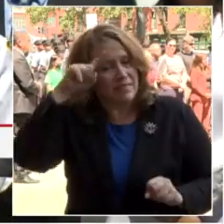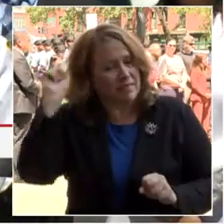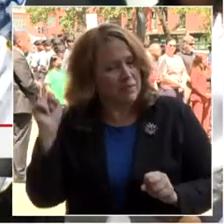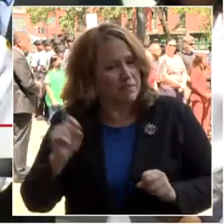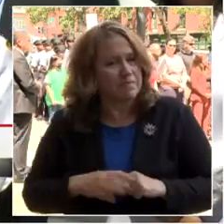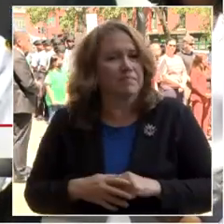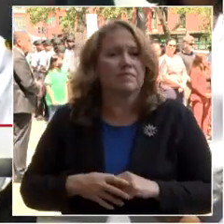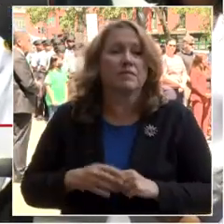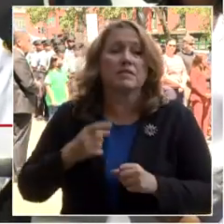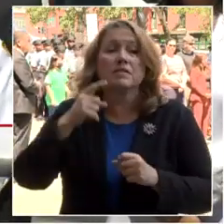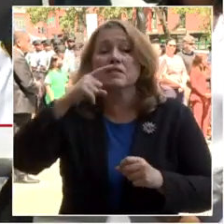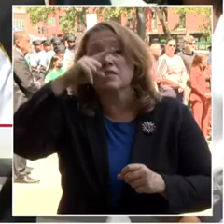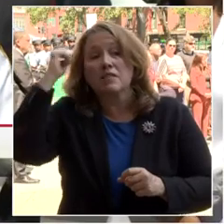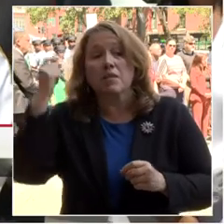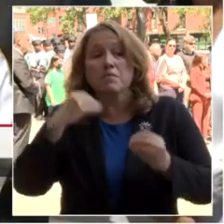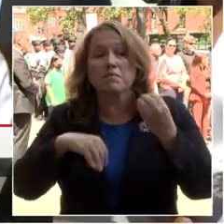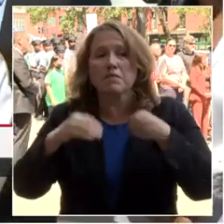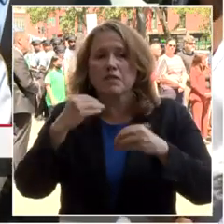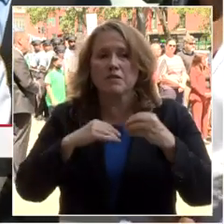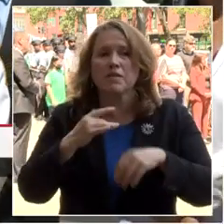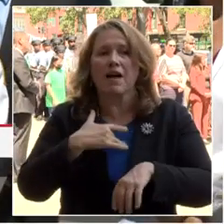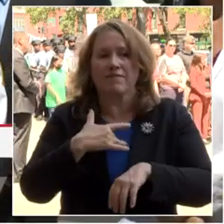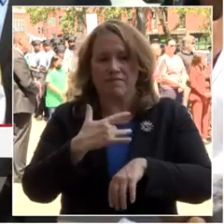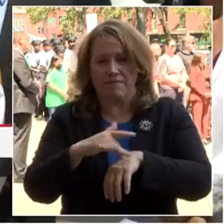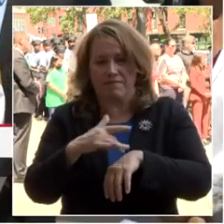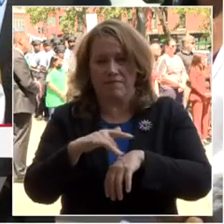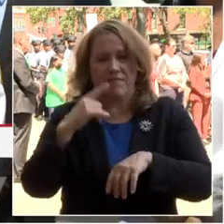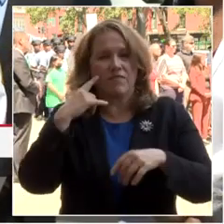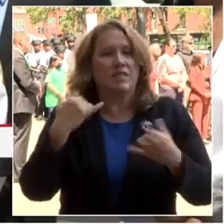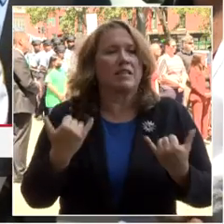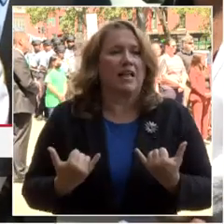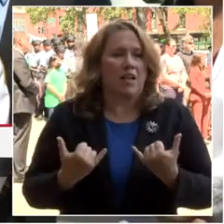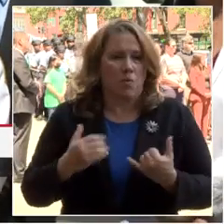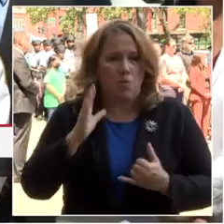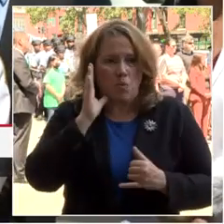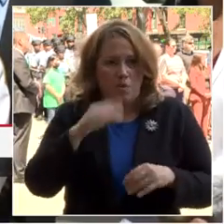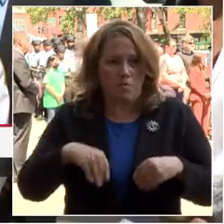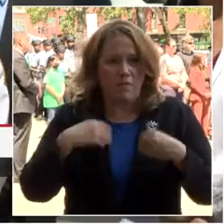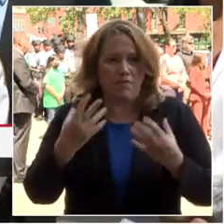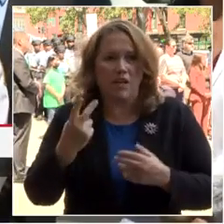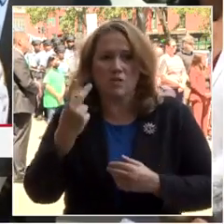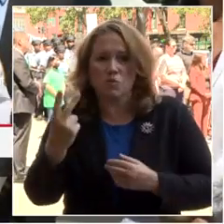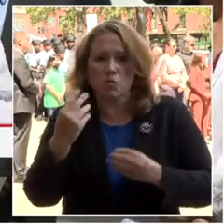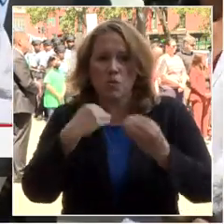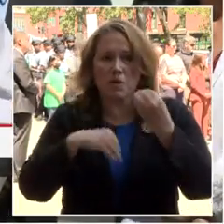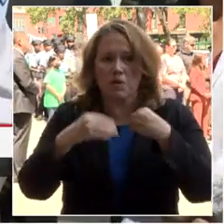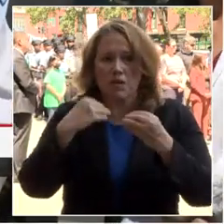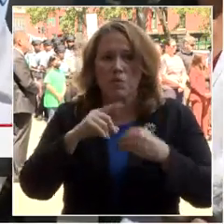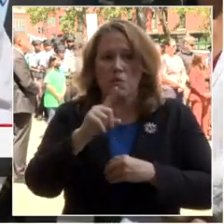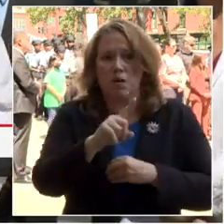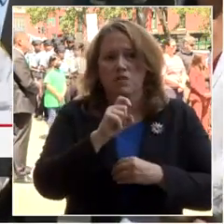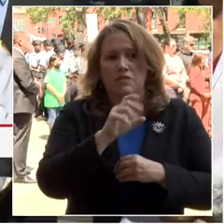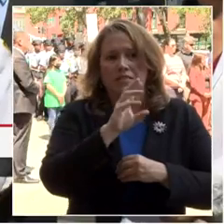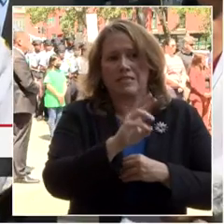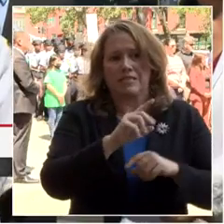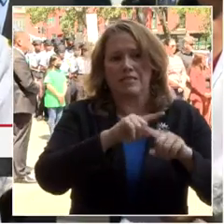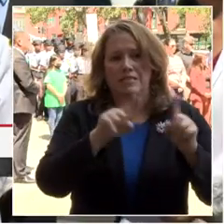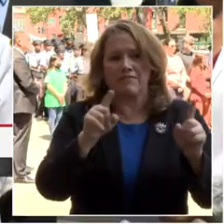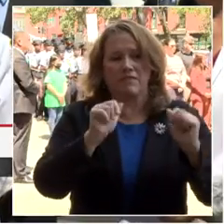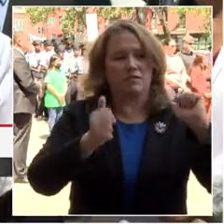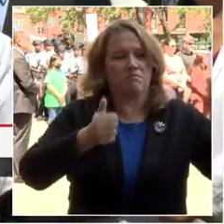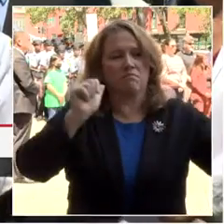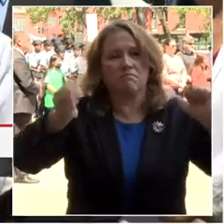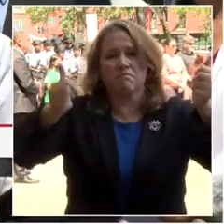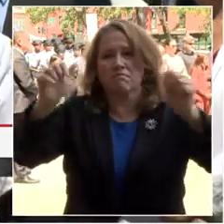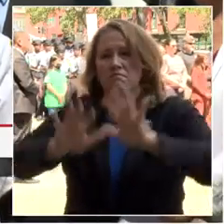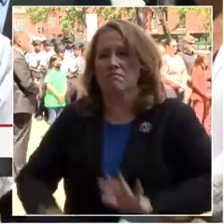young people is now available and will provide two meals per day at 106 sites throughout the city. And if you